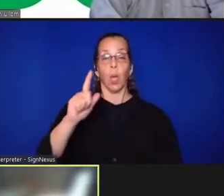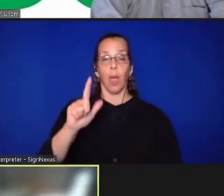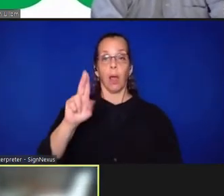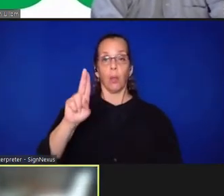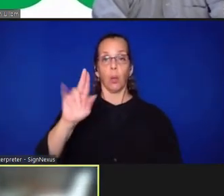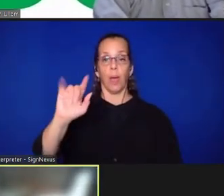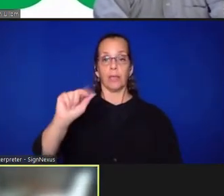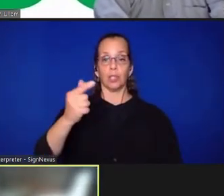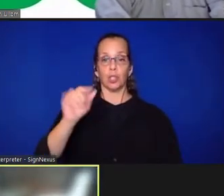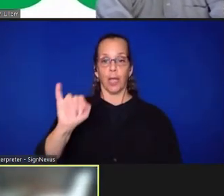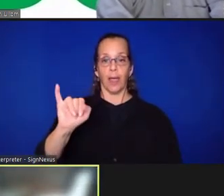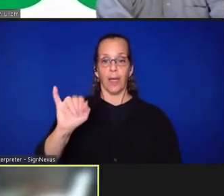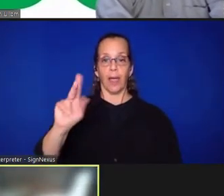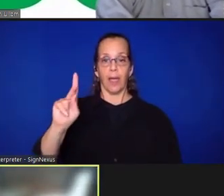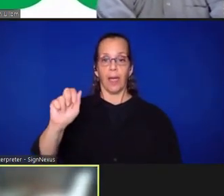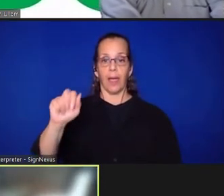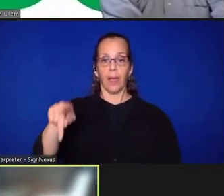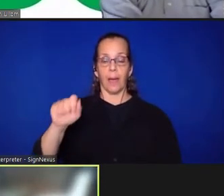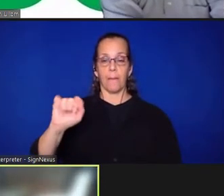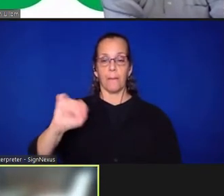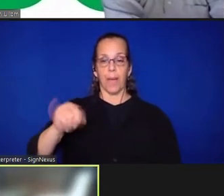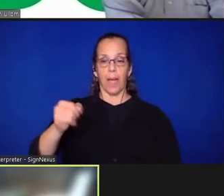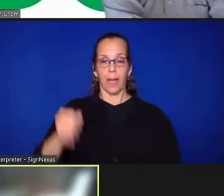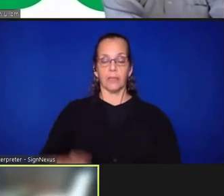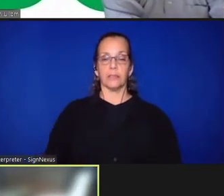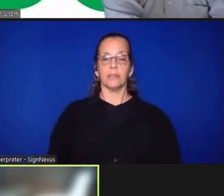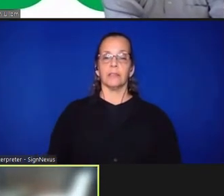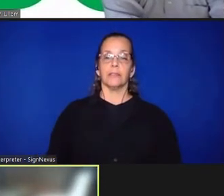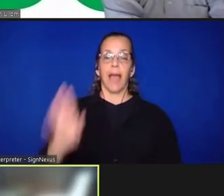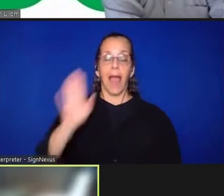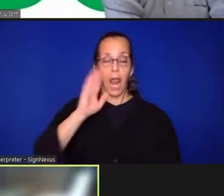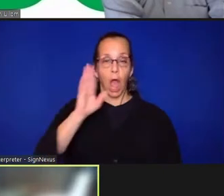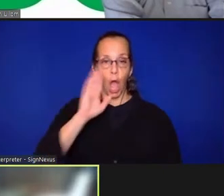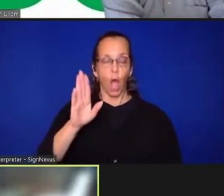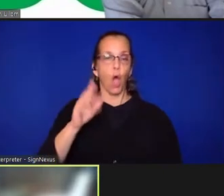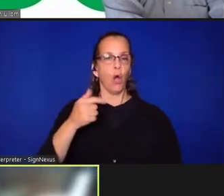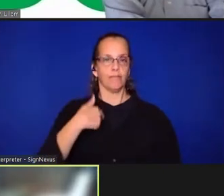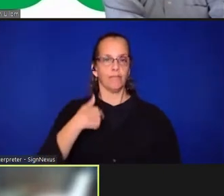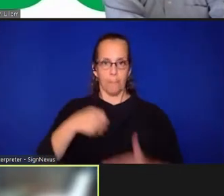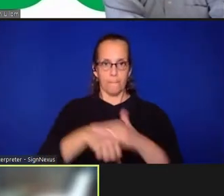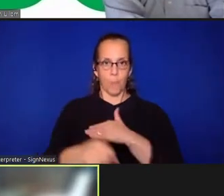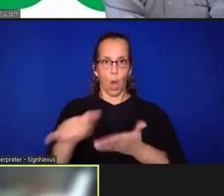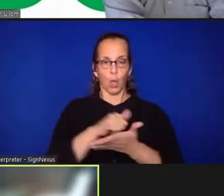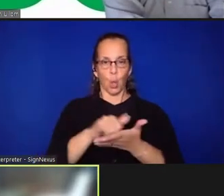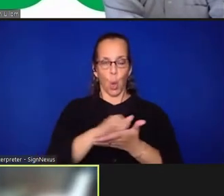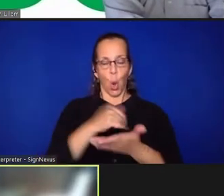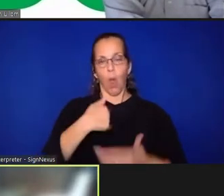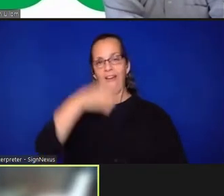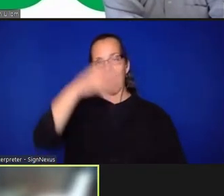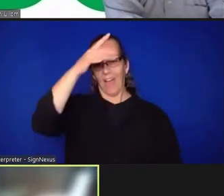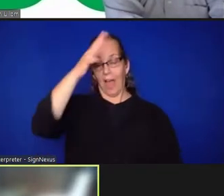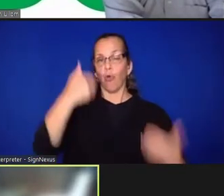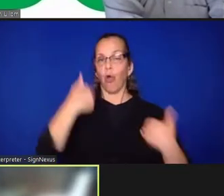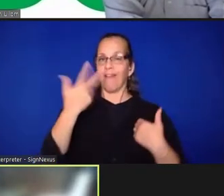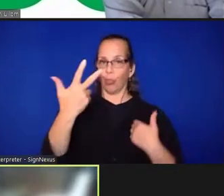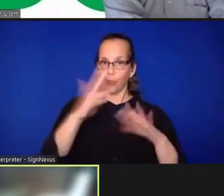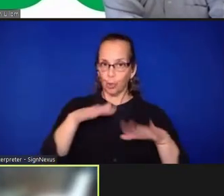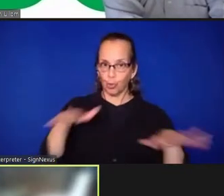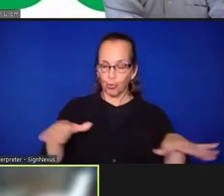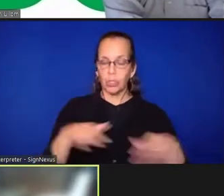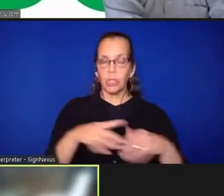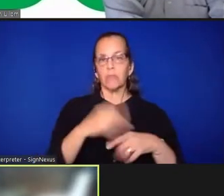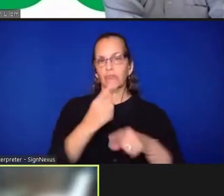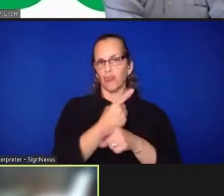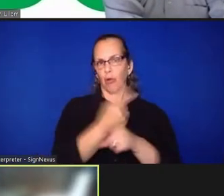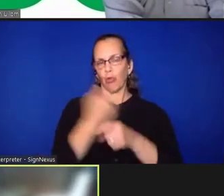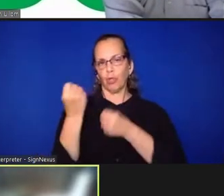hi my name is Luigi kapai I am a native New Yorker lifong father of three kids I regularly drive because